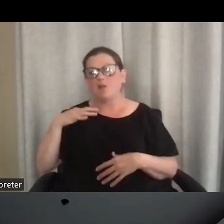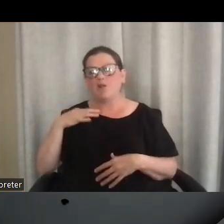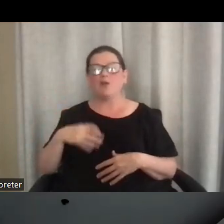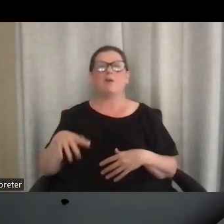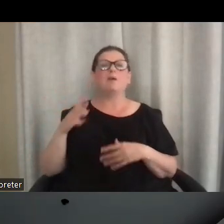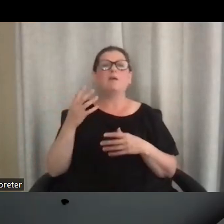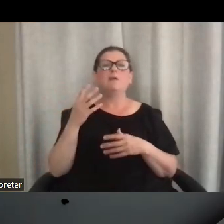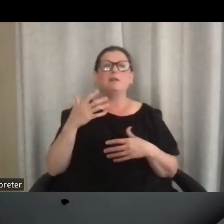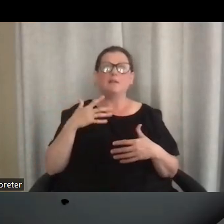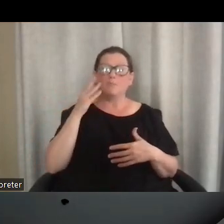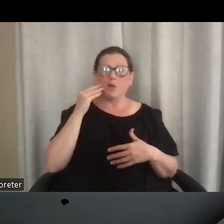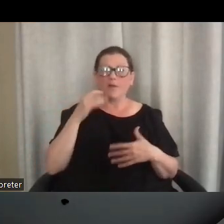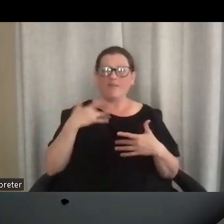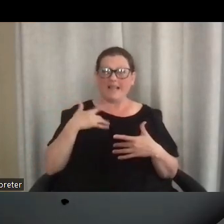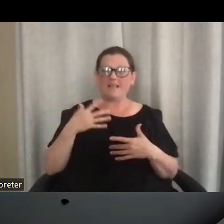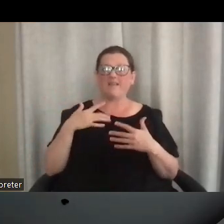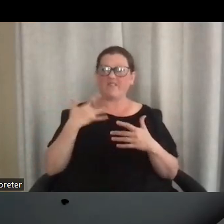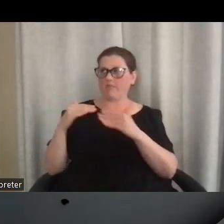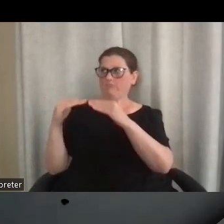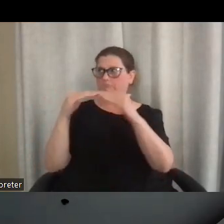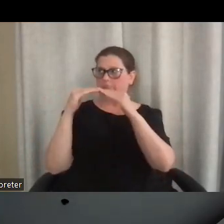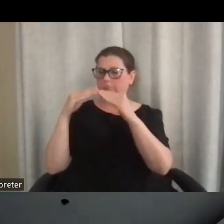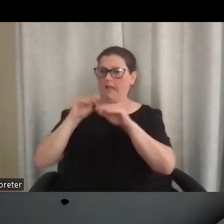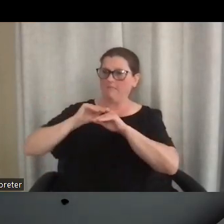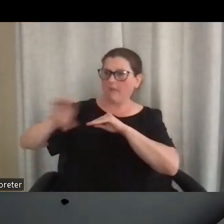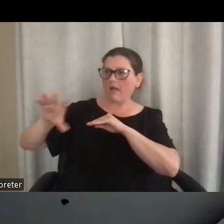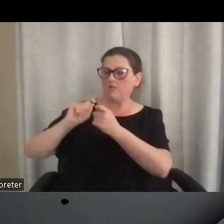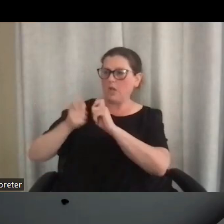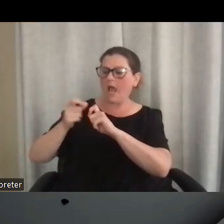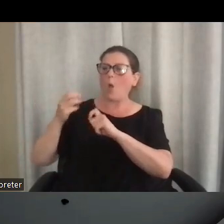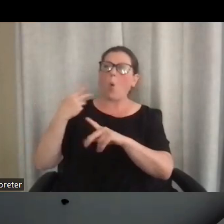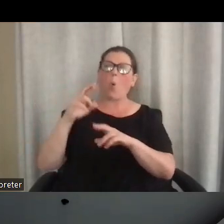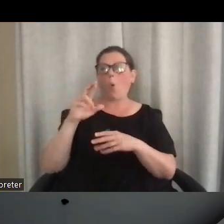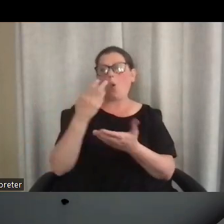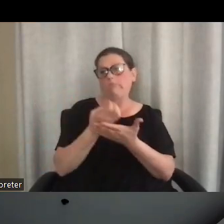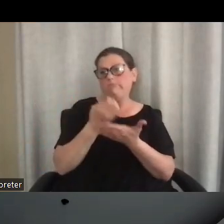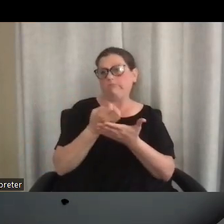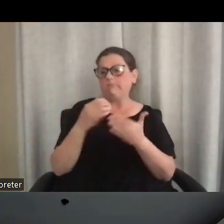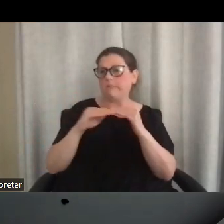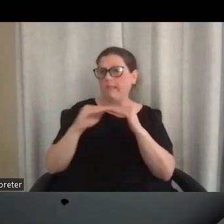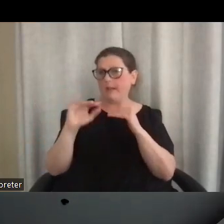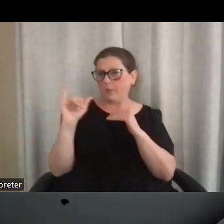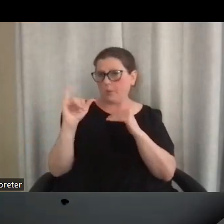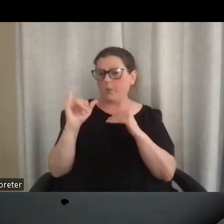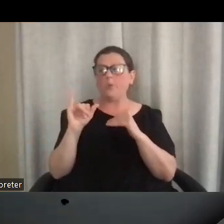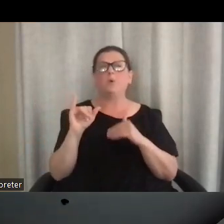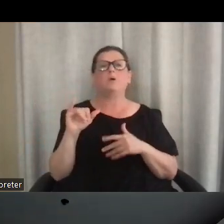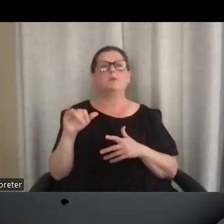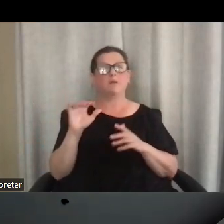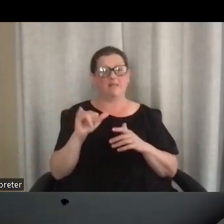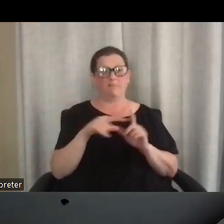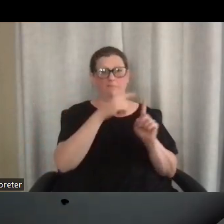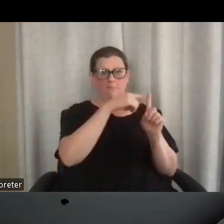of efficacy to make a change within a community, or having economic stability. On the other hand, there are adverse childhood experiences,